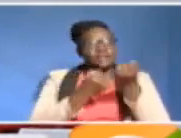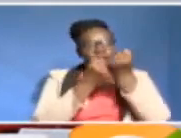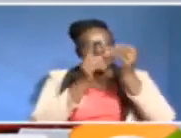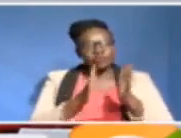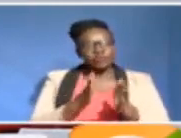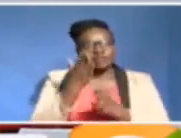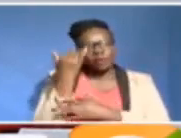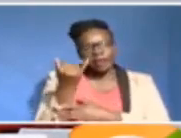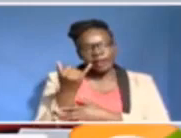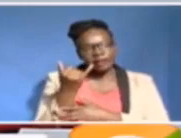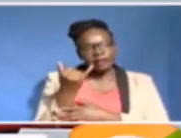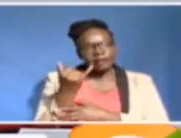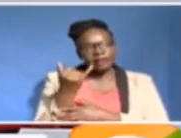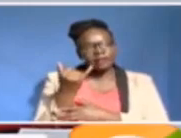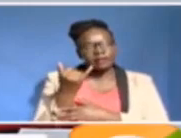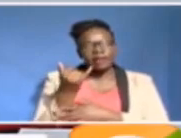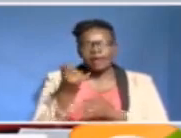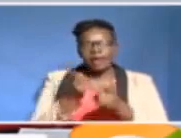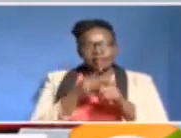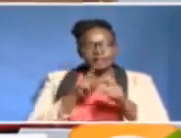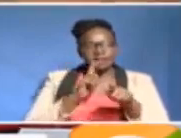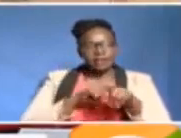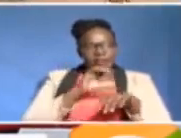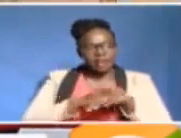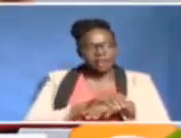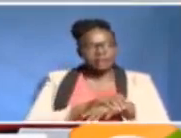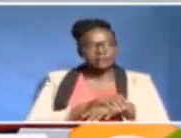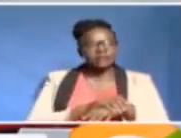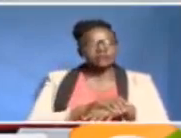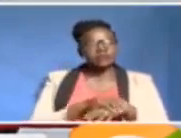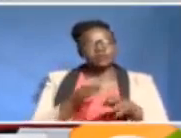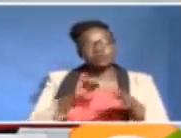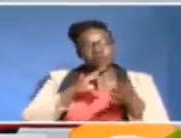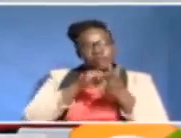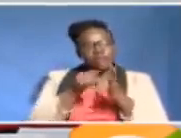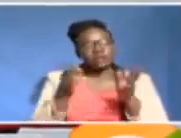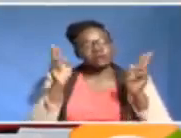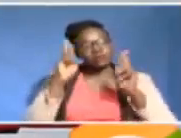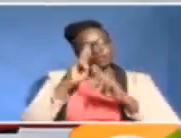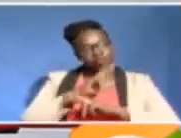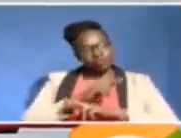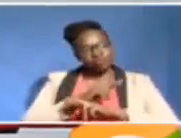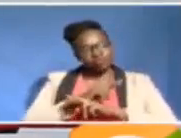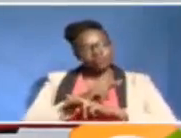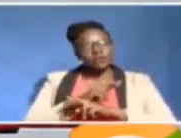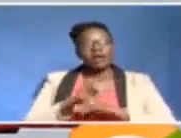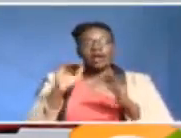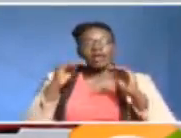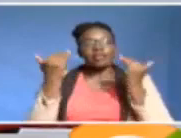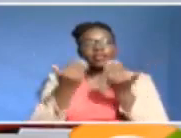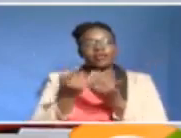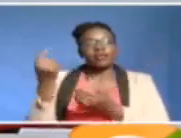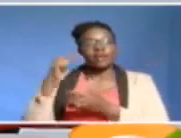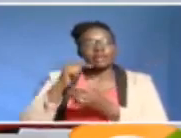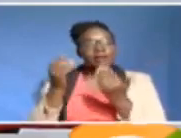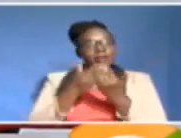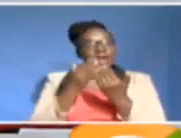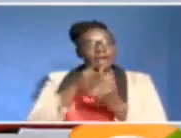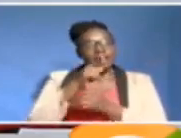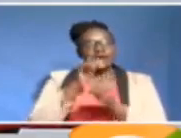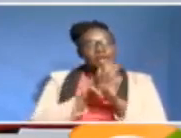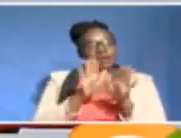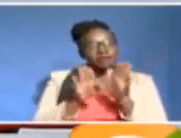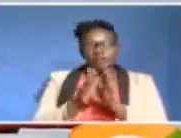sponsor? So what happens? So that you can just sit down and expect the world to come and, you know, clean your feet. No, it's not like